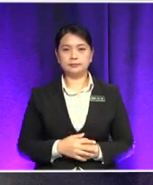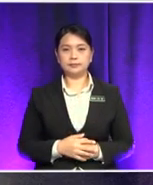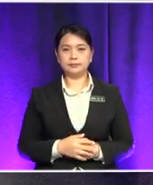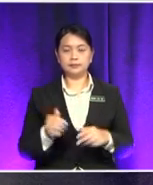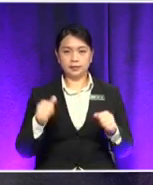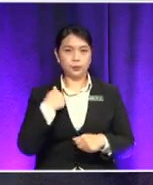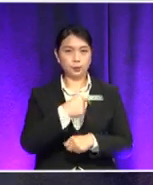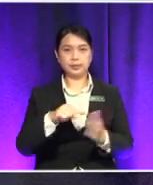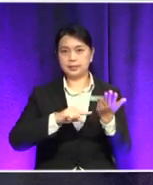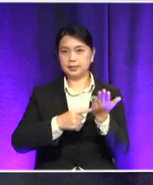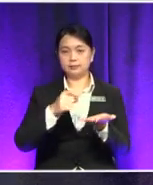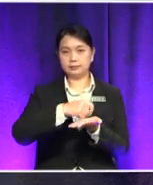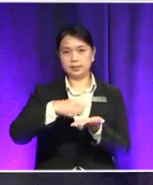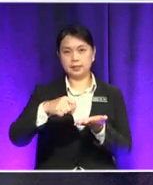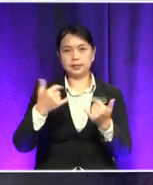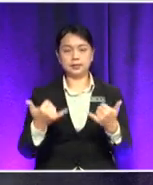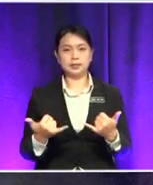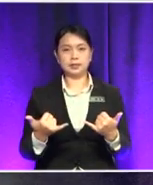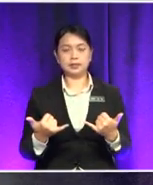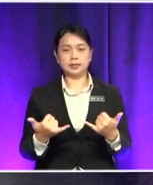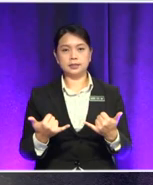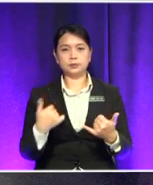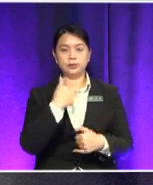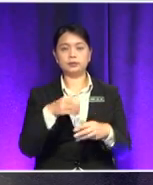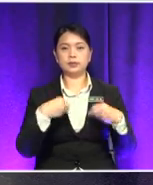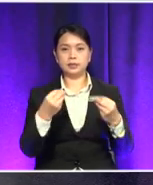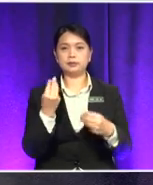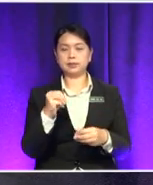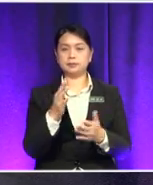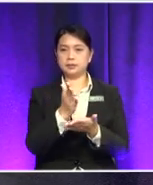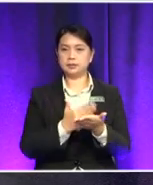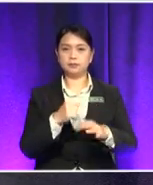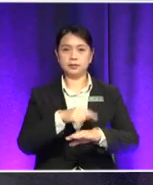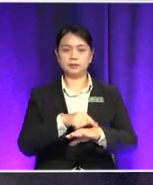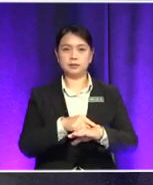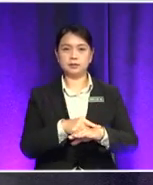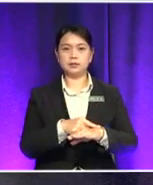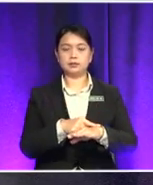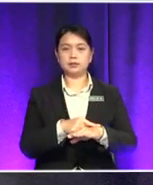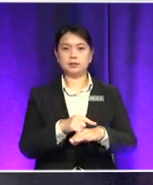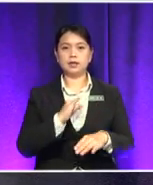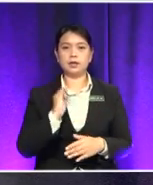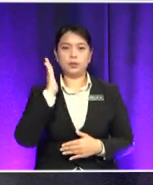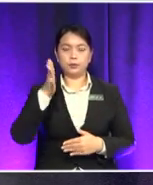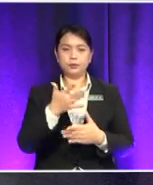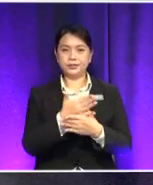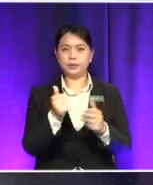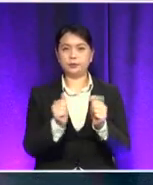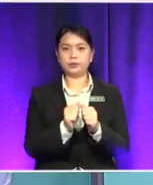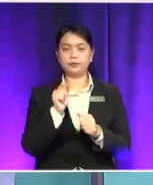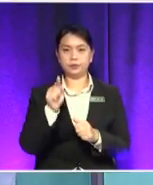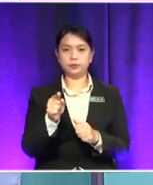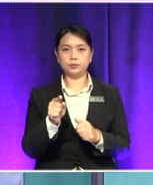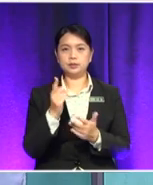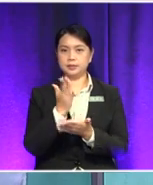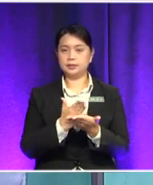now? Yeah. But we give them some time. Great. So I will share with you some tips about